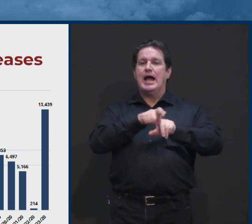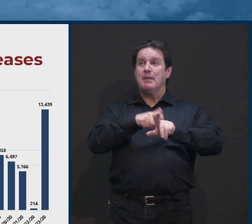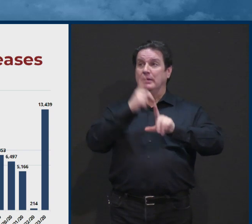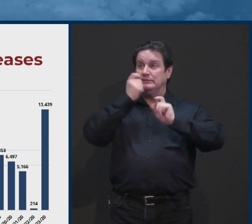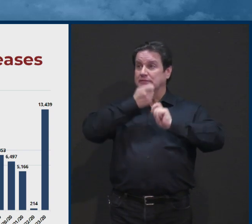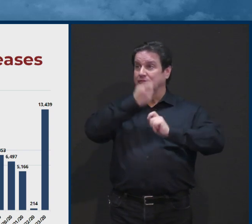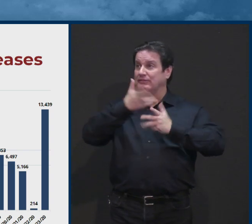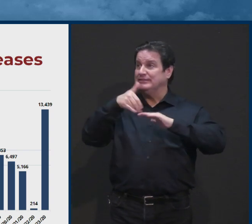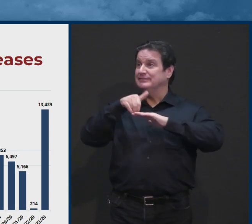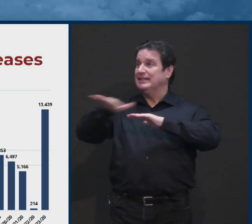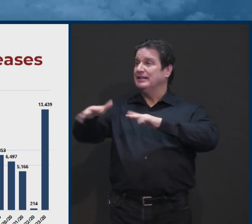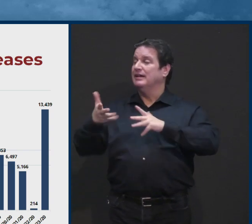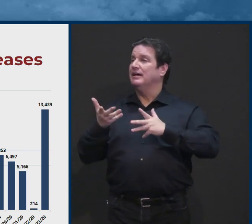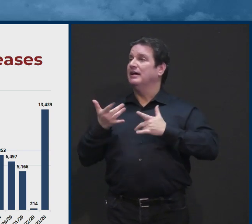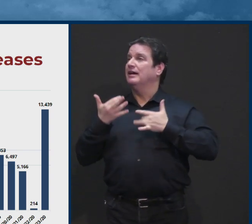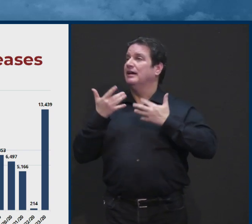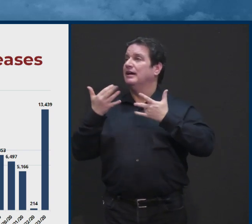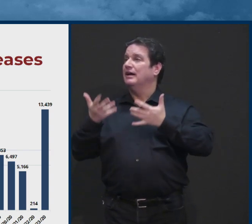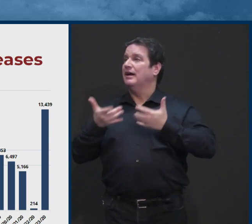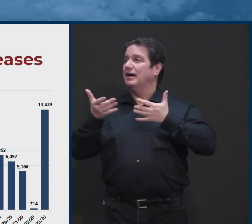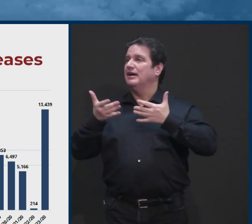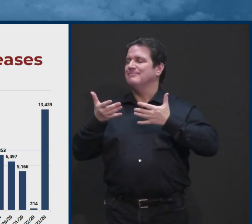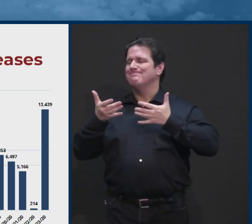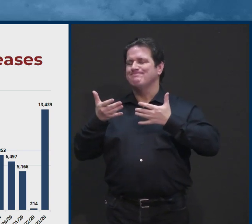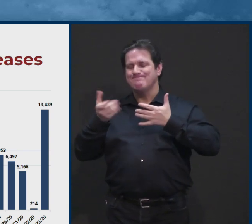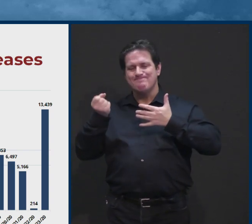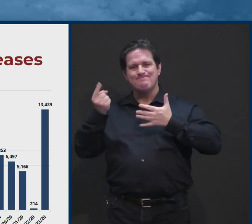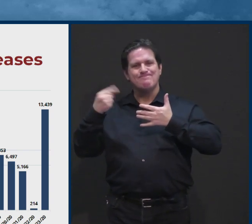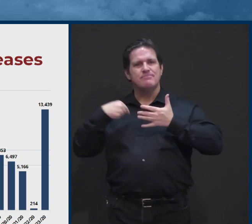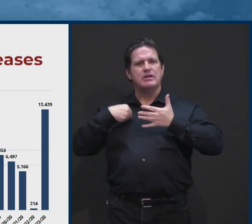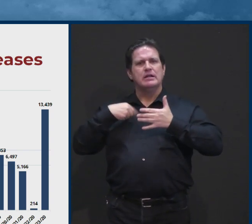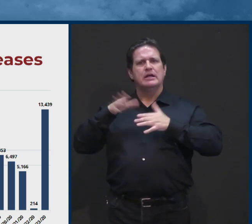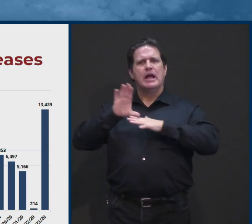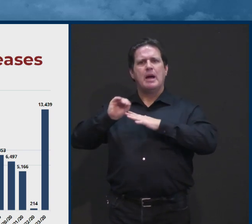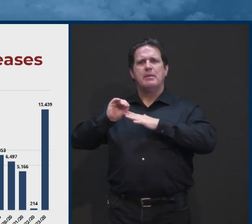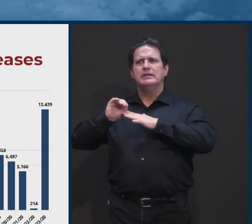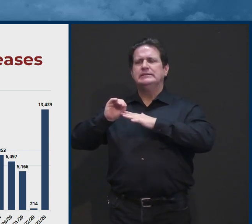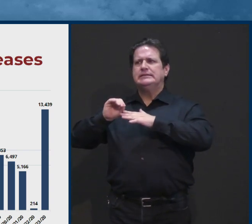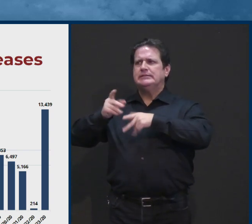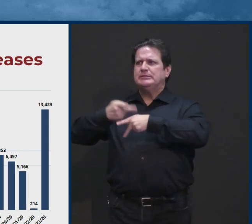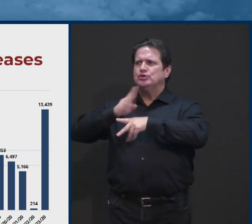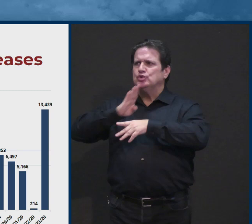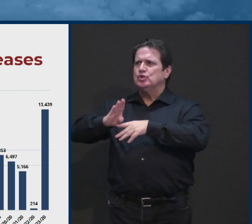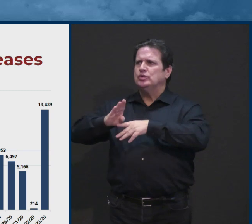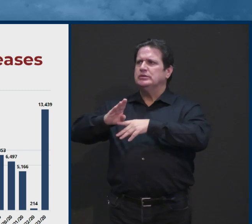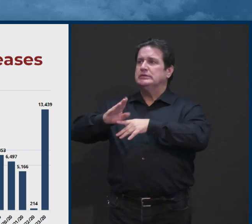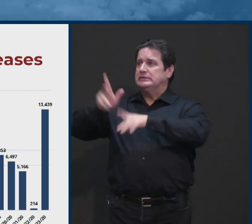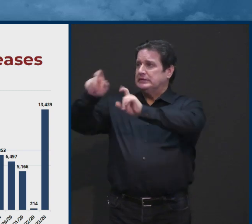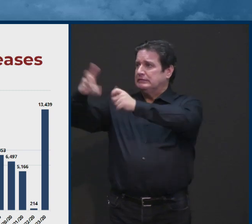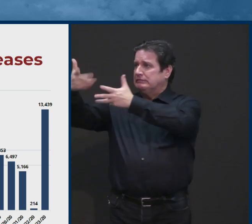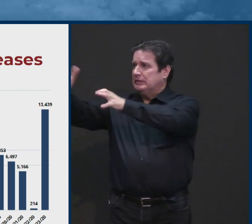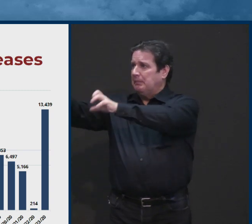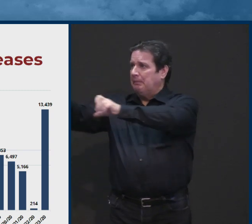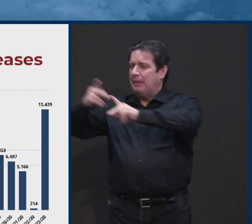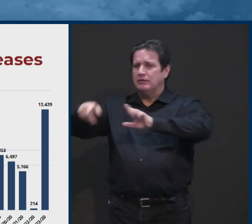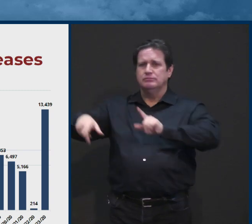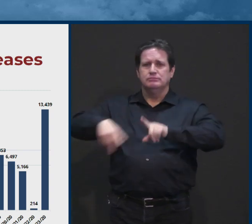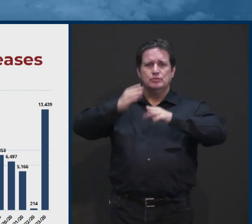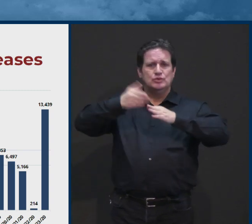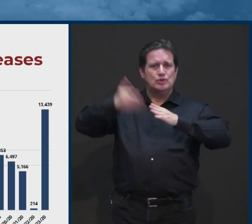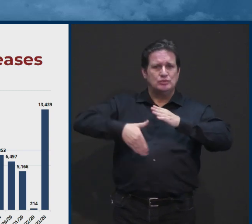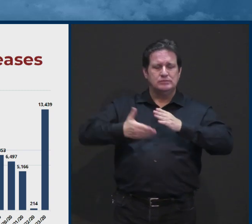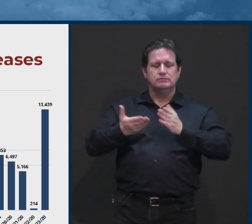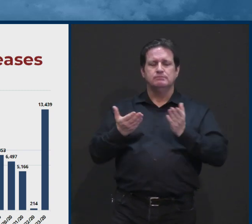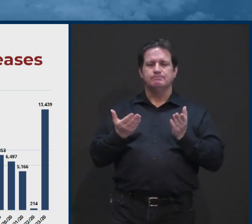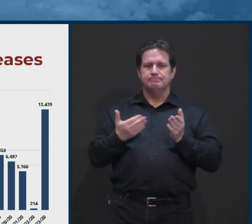back. So, Curative is working with us very closely to make sure the turnaround time is as quick as